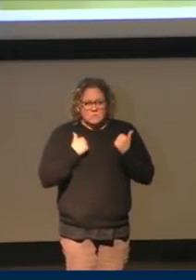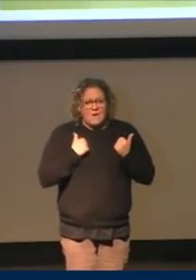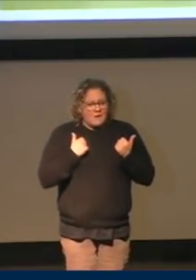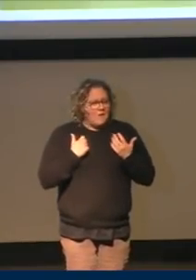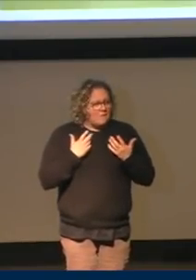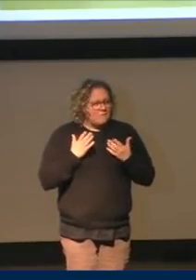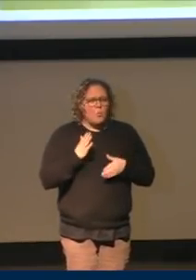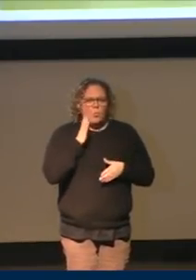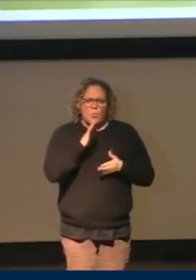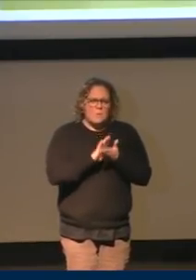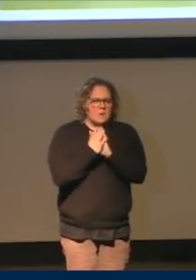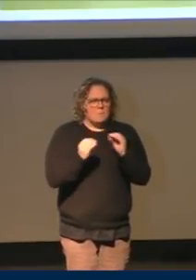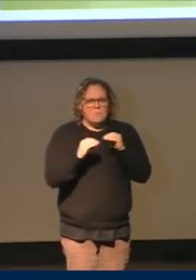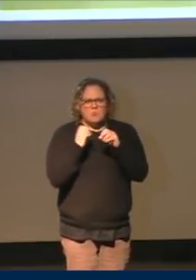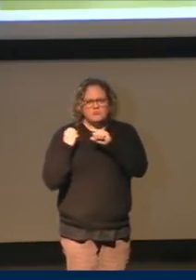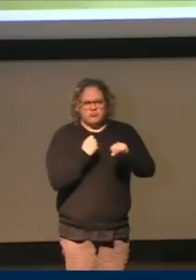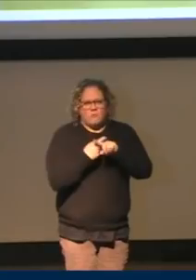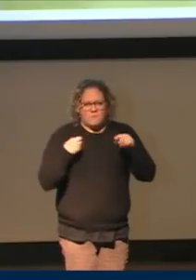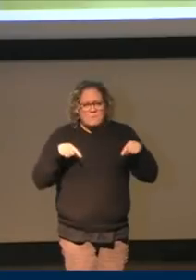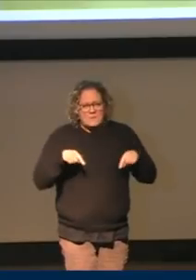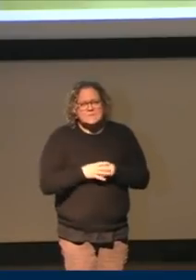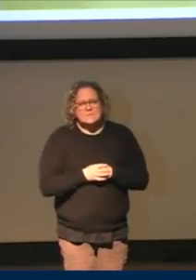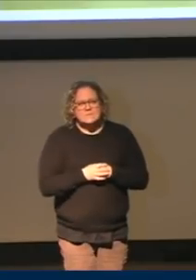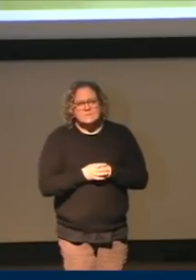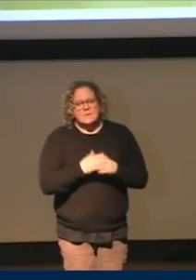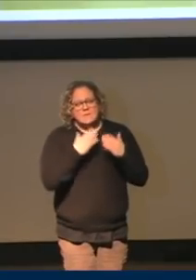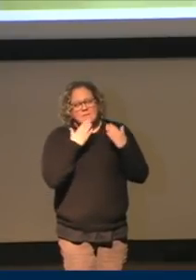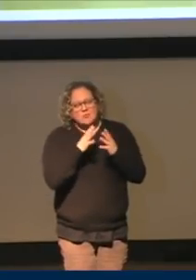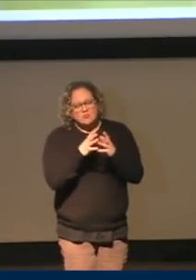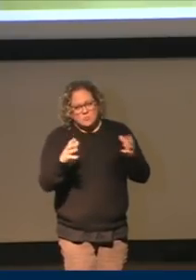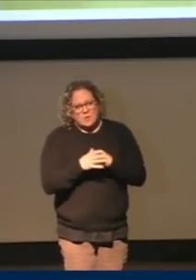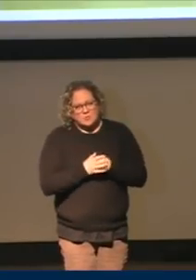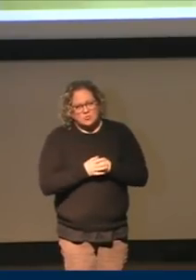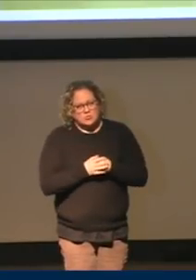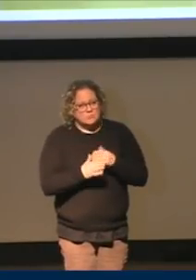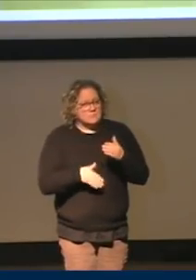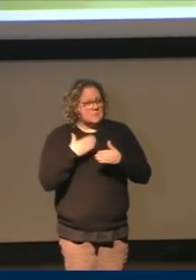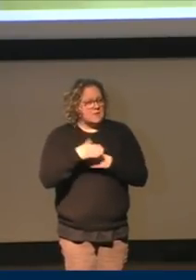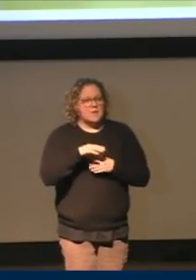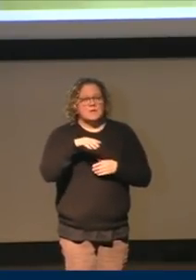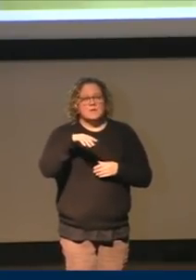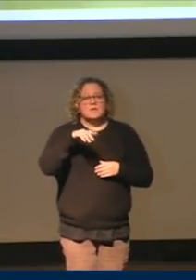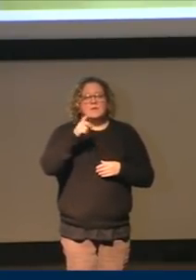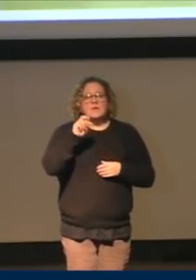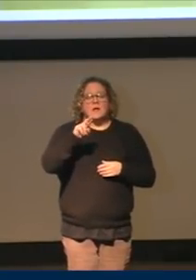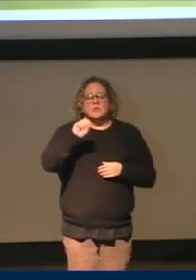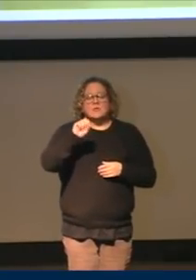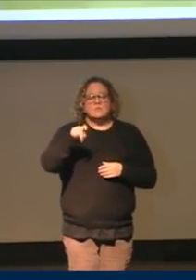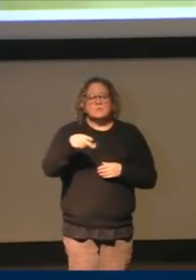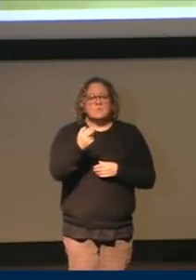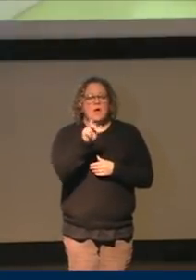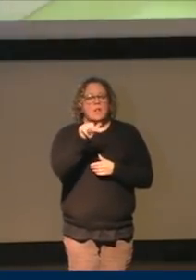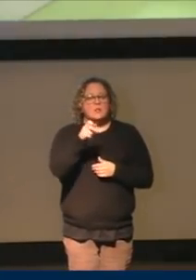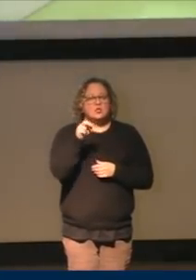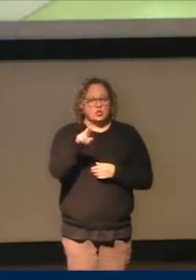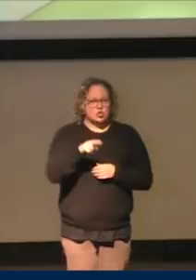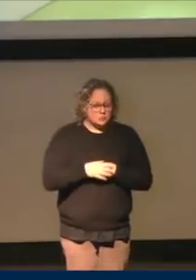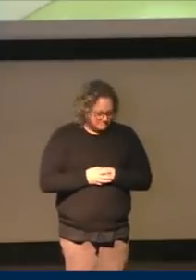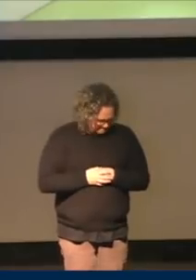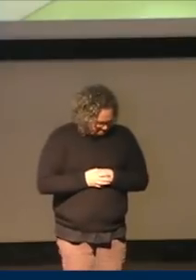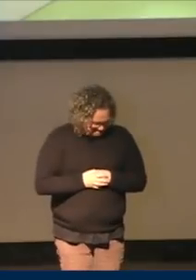ever. Thank you so much. Thank you, thank you. And next is Dr. Spollinger.